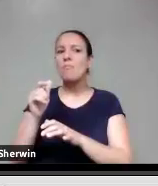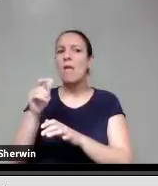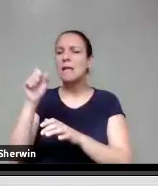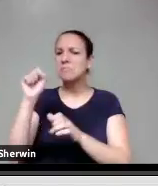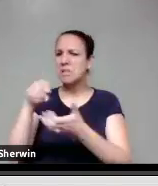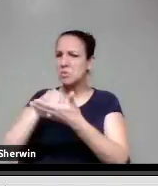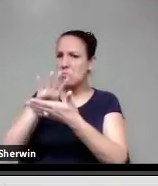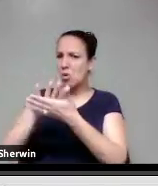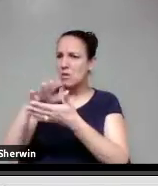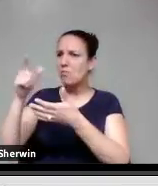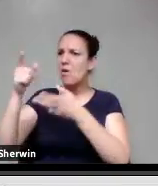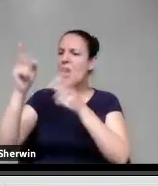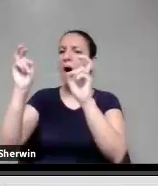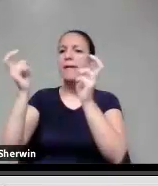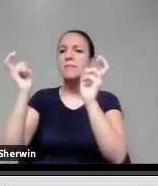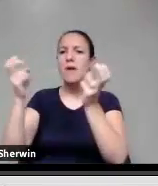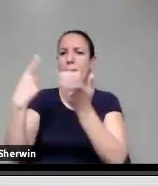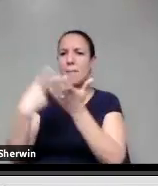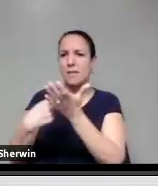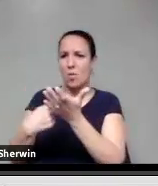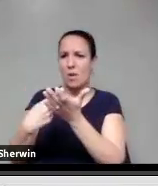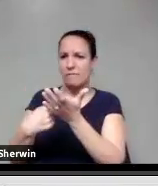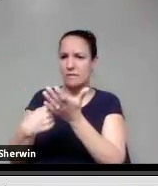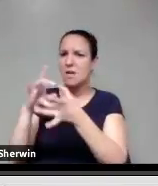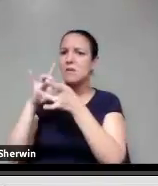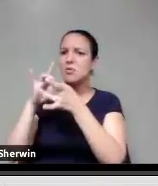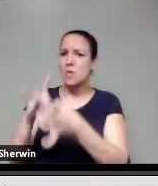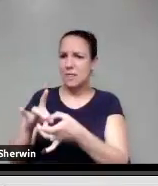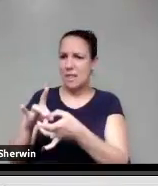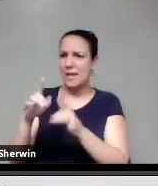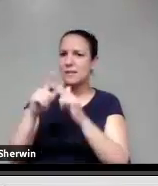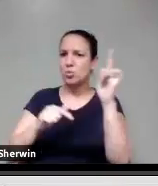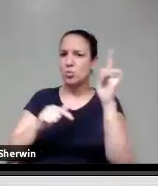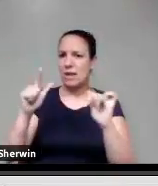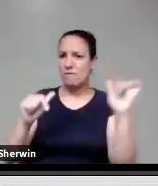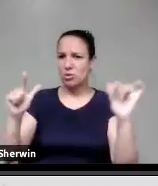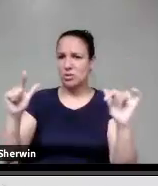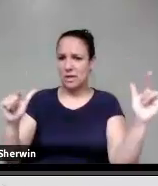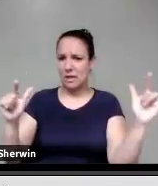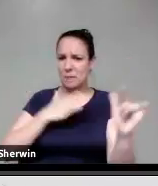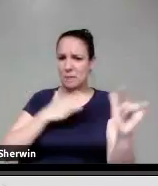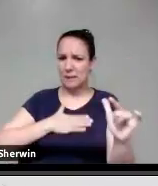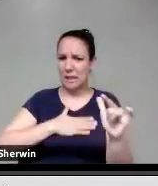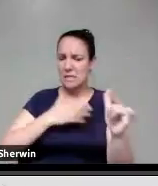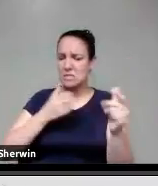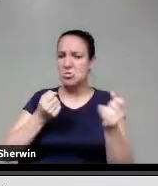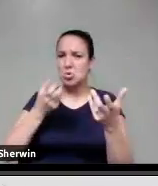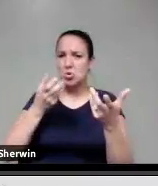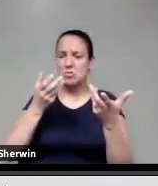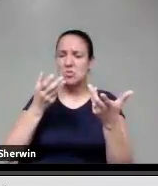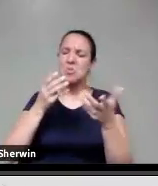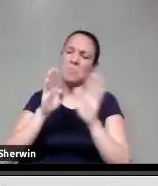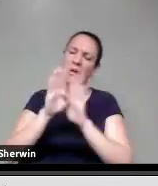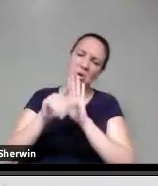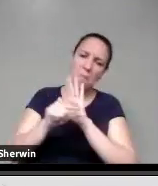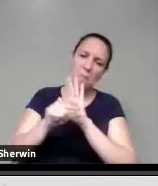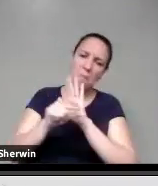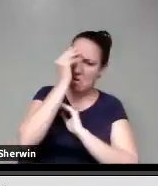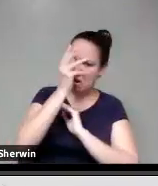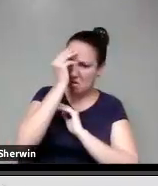years about diversity? Would you just type those in the chat box just to kind of give us a background of what we're looking at as we talk about